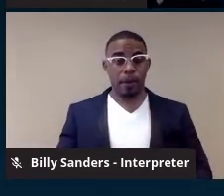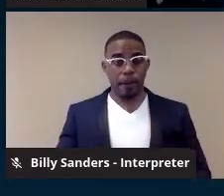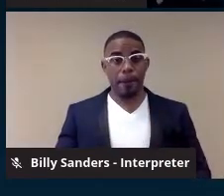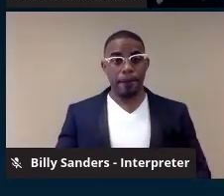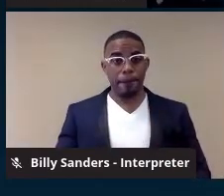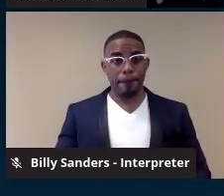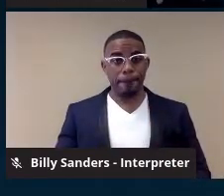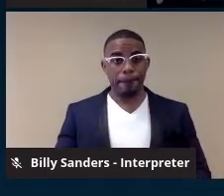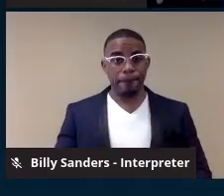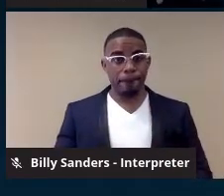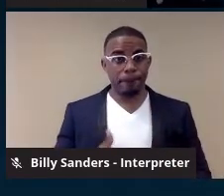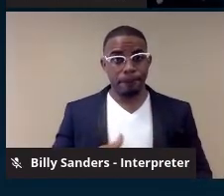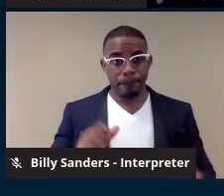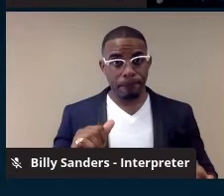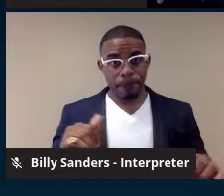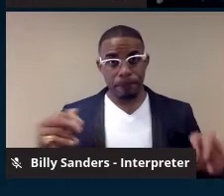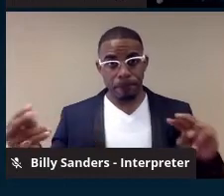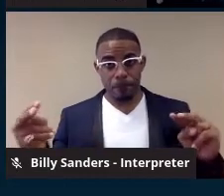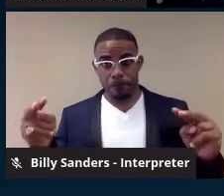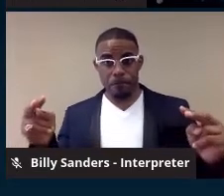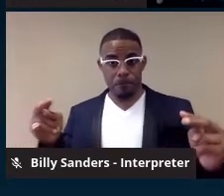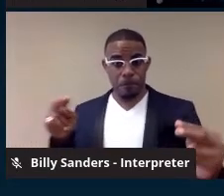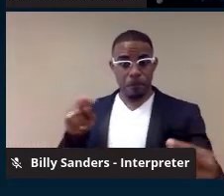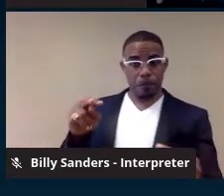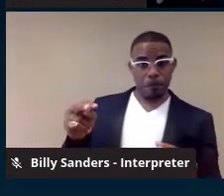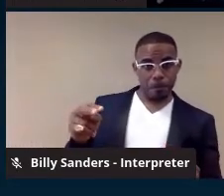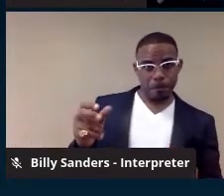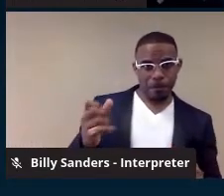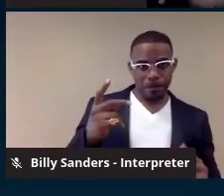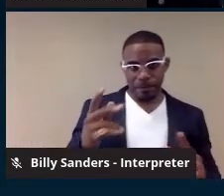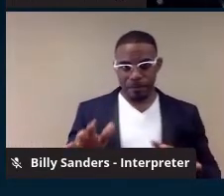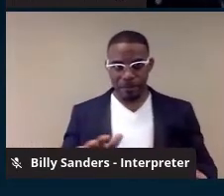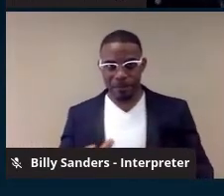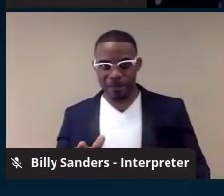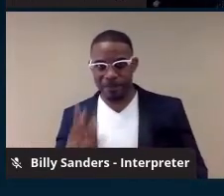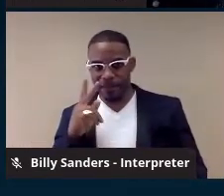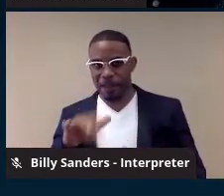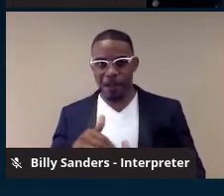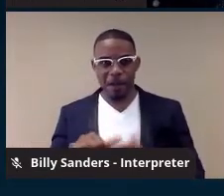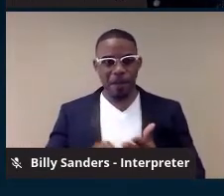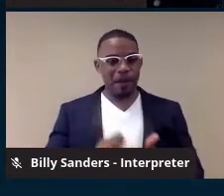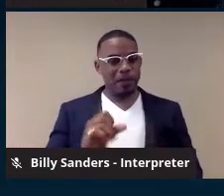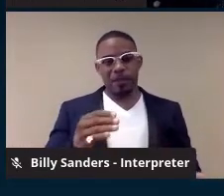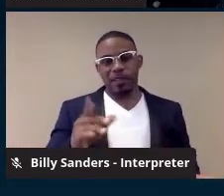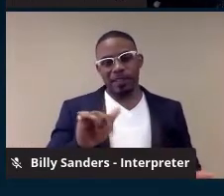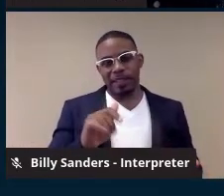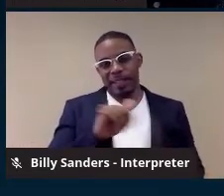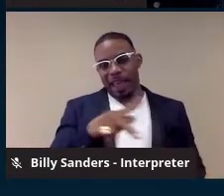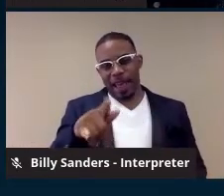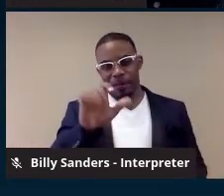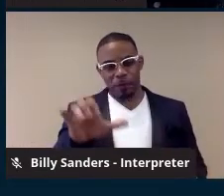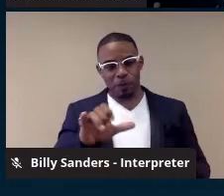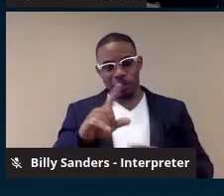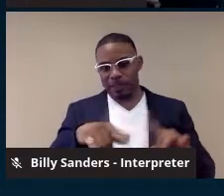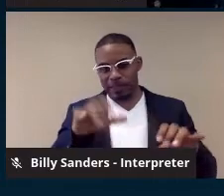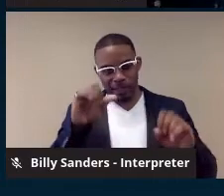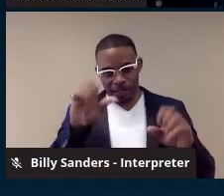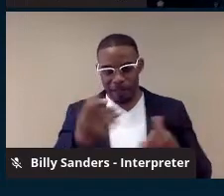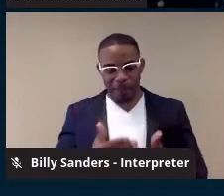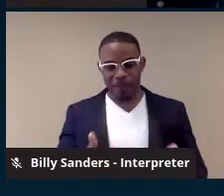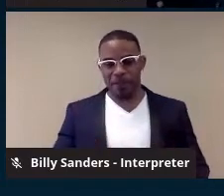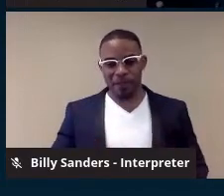we can have a look around. We can click our counter. We can see our homepage. So this is the app. It's doing the dynamic stuff.